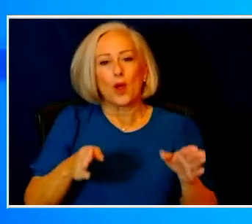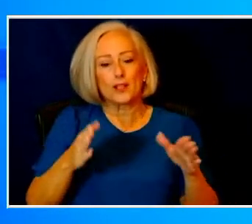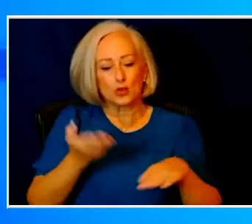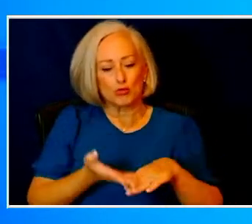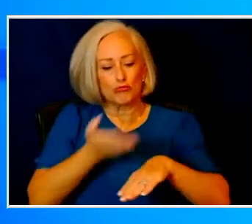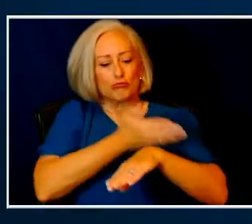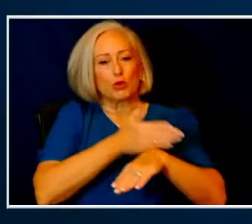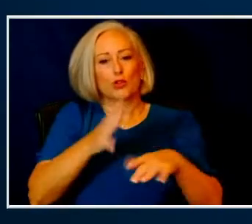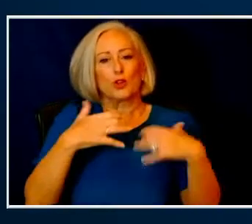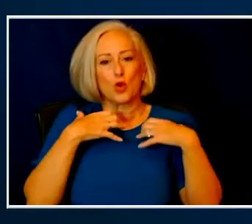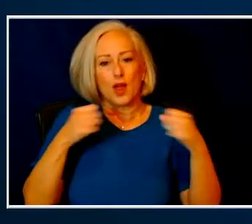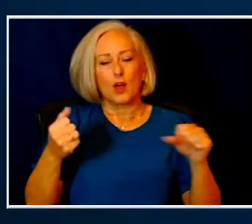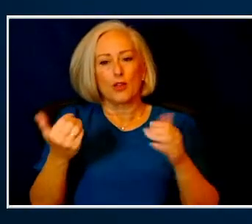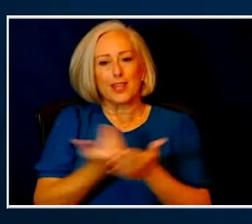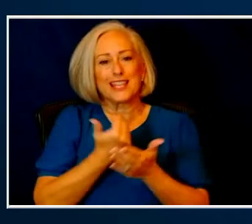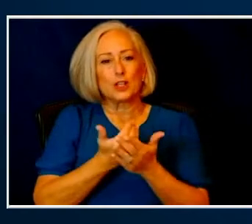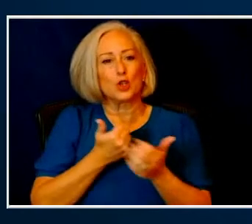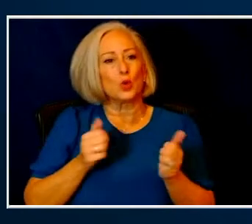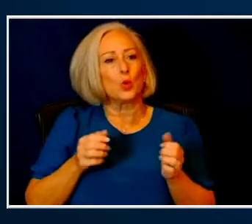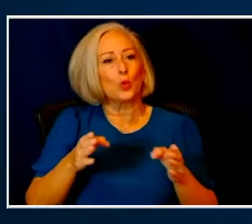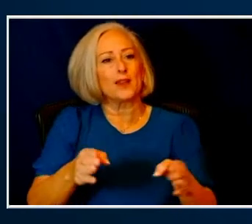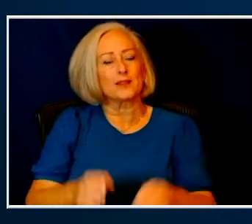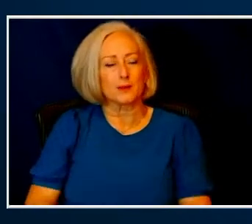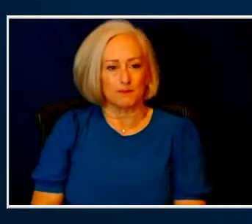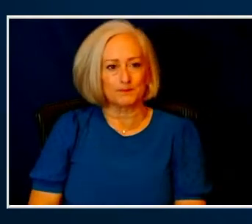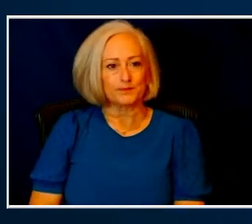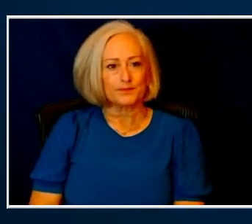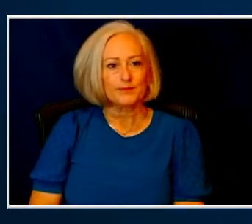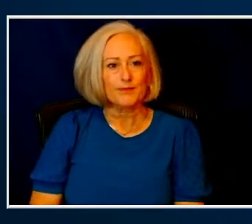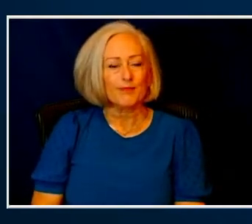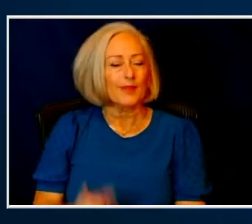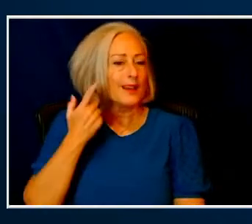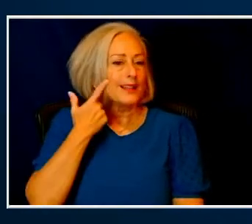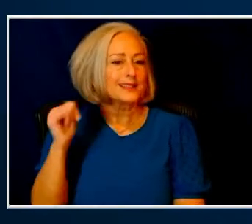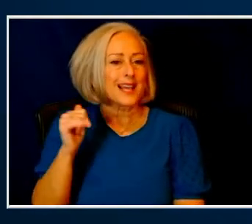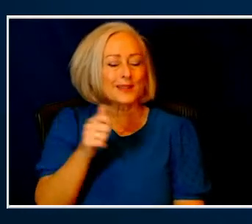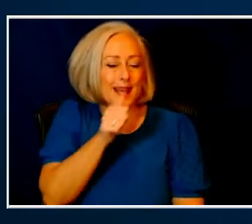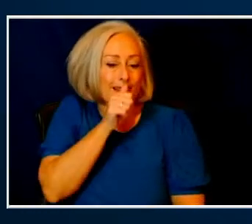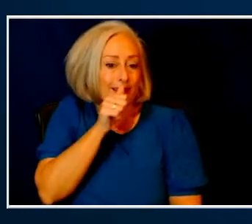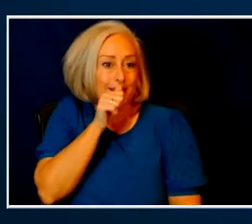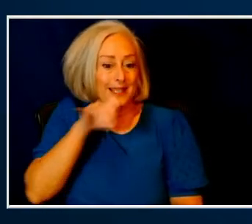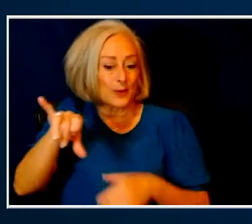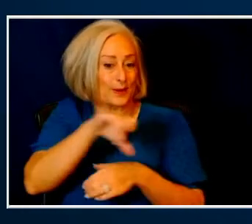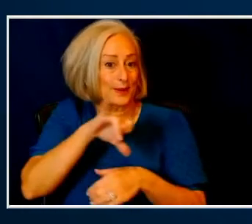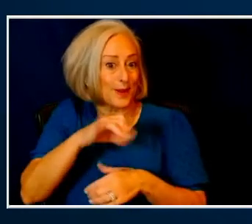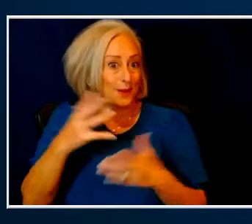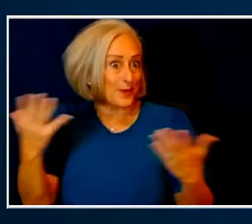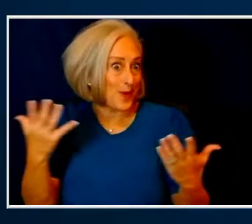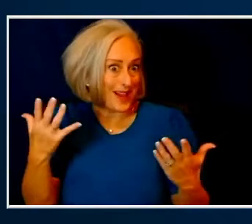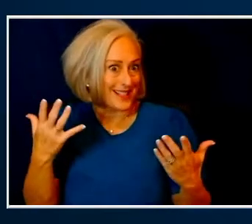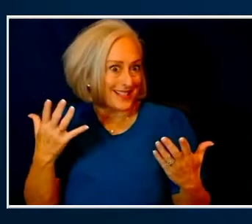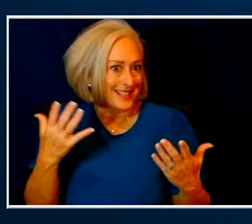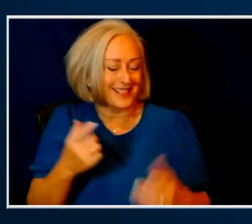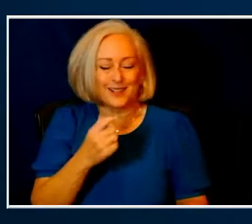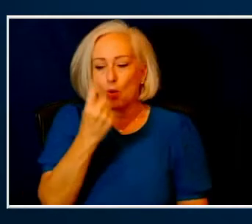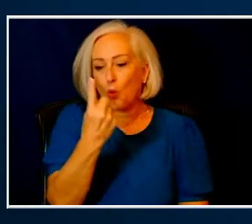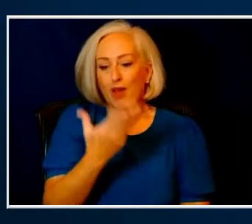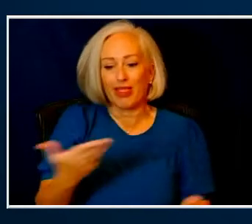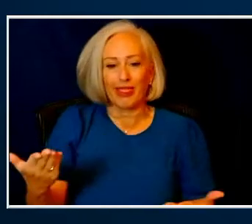ways. What's interesting with your weight loss centers, it sounds like the secret sauce here is not any one thing. It's really a commitment by the patient,